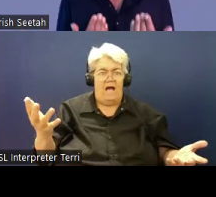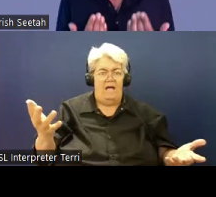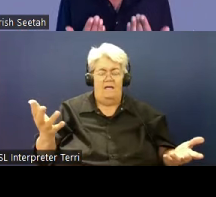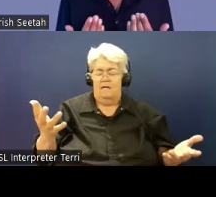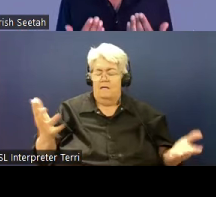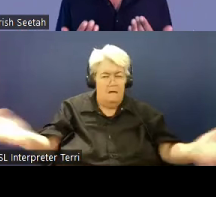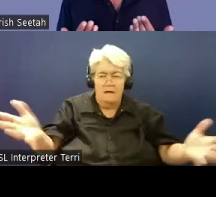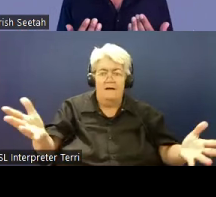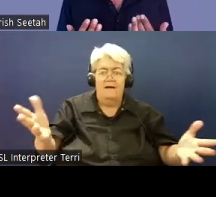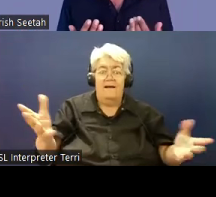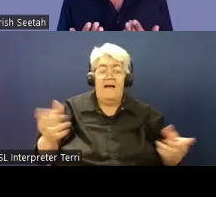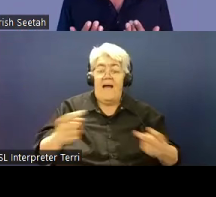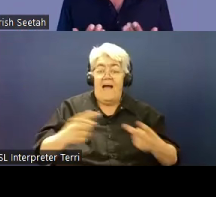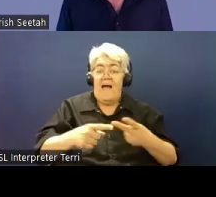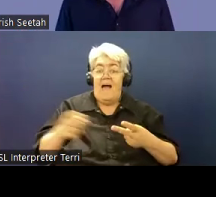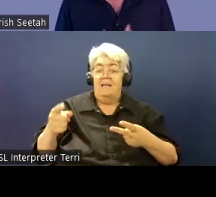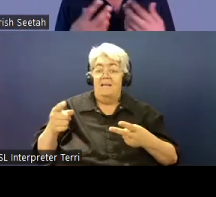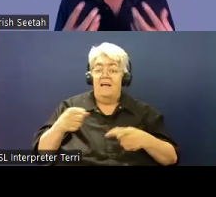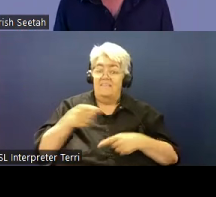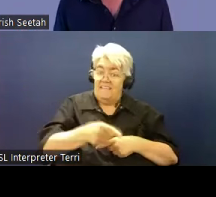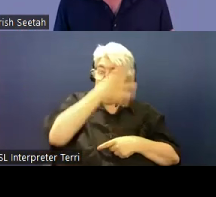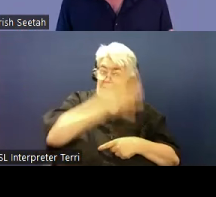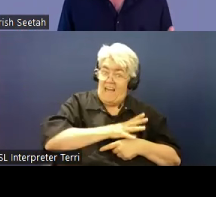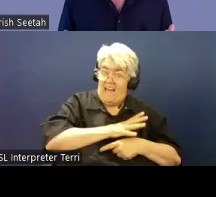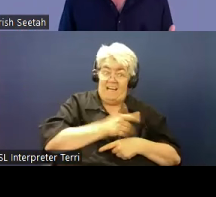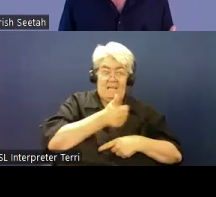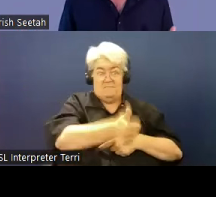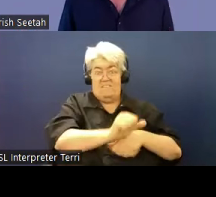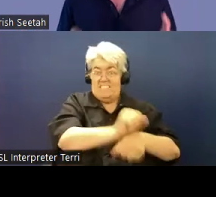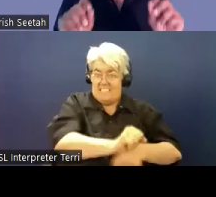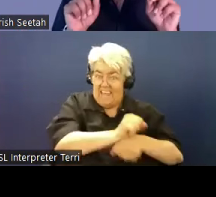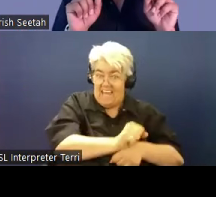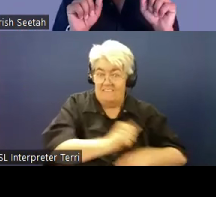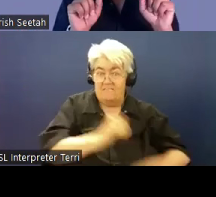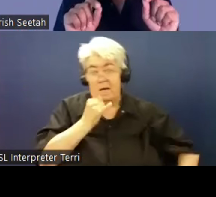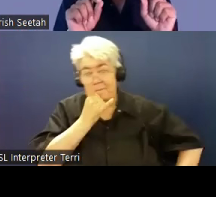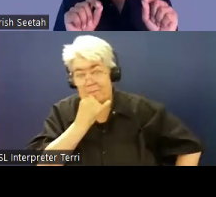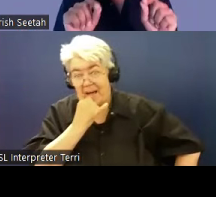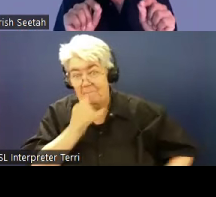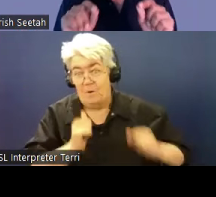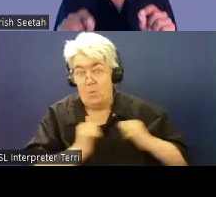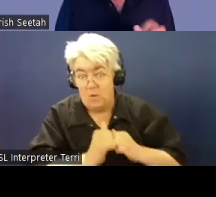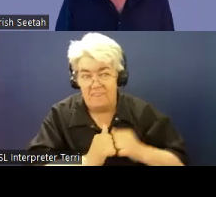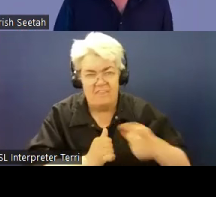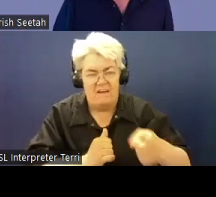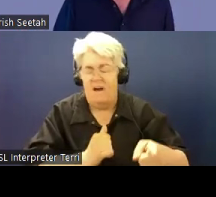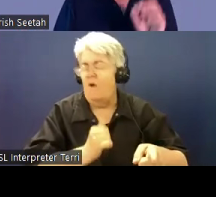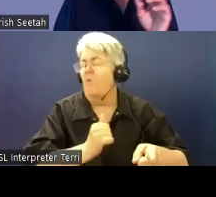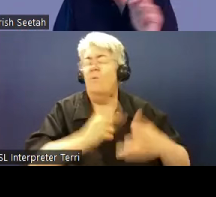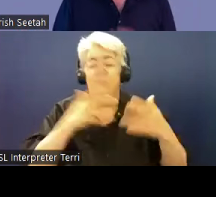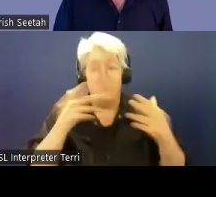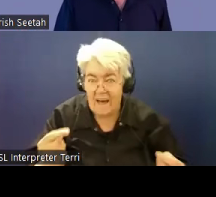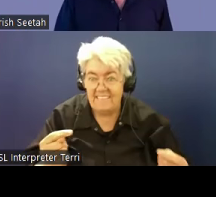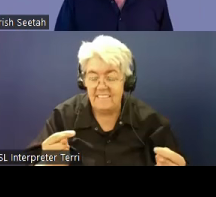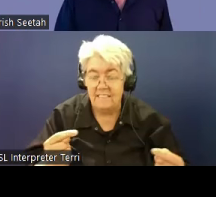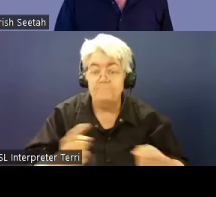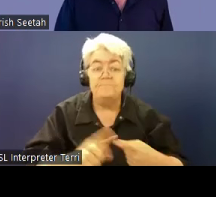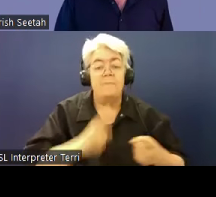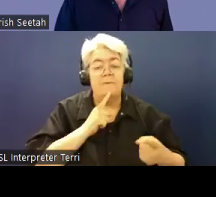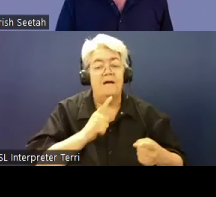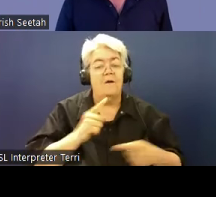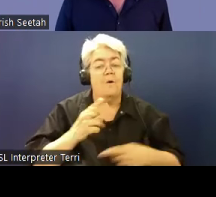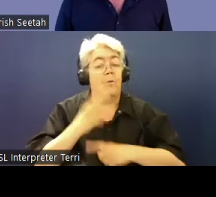how it ends up in the graven of enslaved man is even more fascinating to us. But why it's in the graven of enslaved man, perhaps we've got some